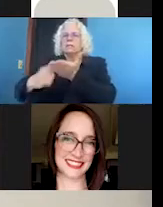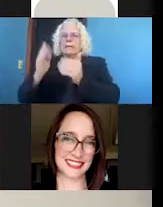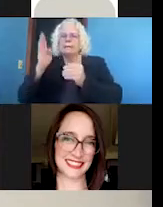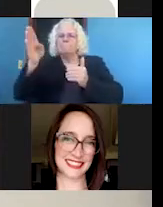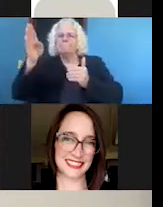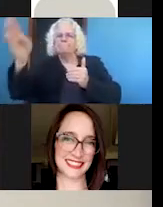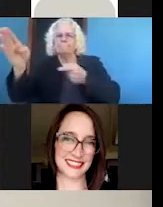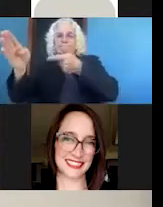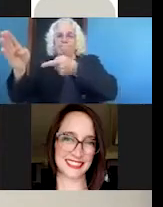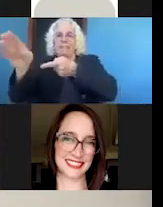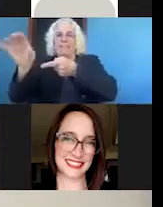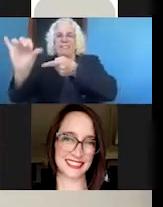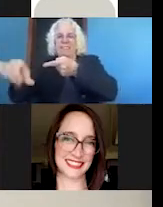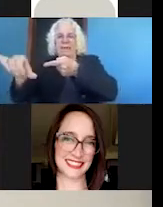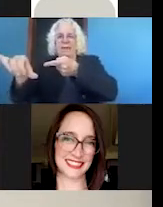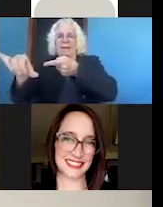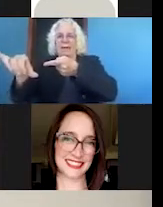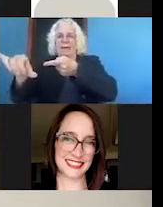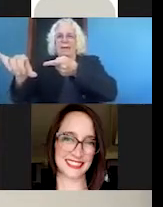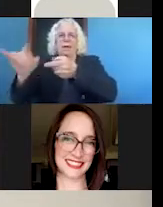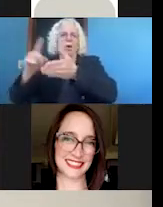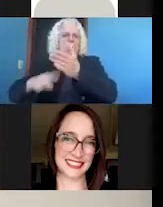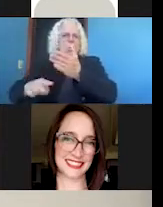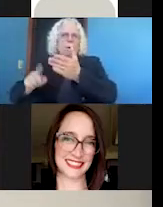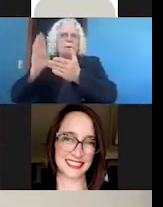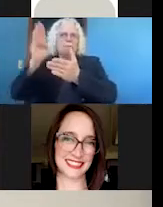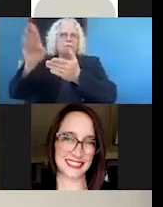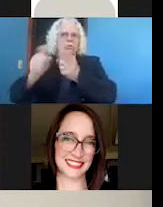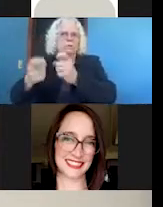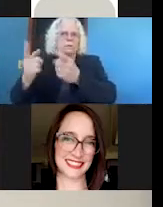longer term sustainable changes.